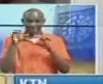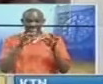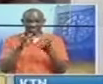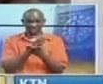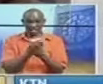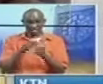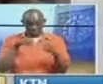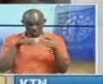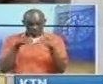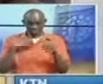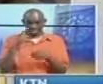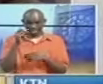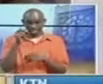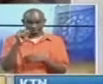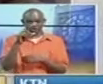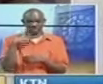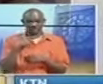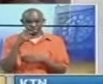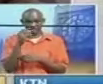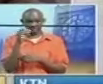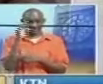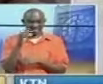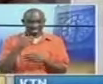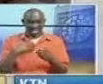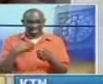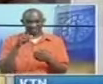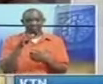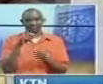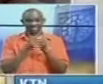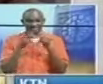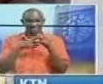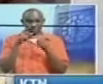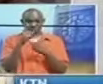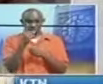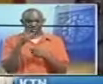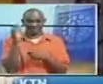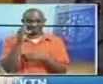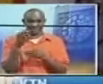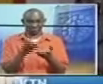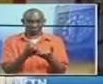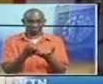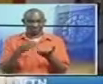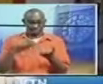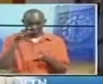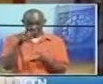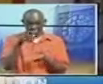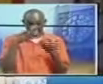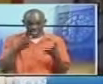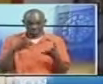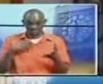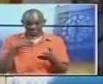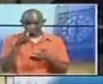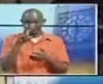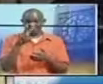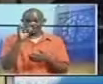is followed closely by Kenol Kobil with 20%, while Vivo Energy controls 17.1% of the market. It is this standing that Vivo Energy is